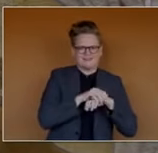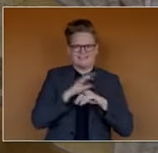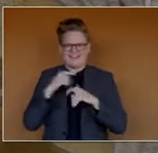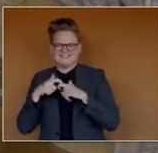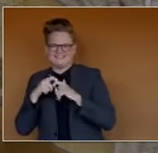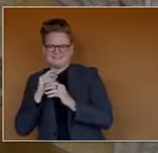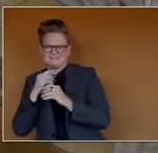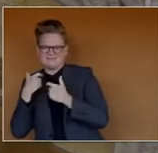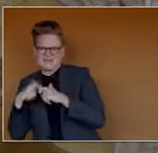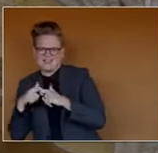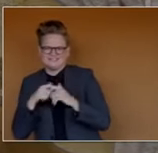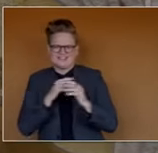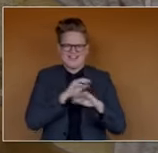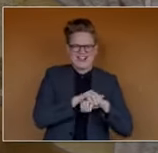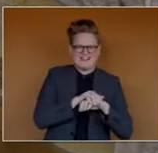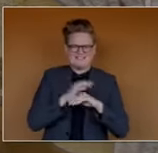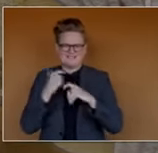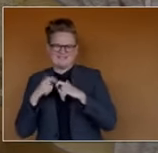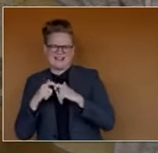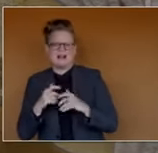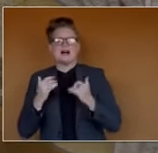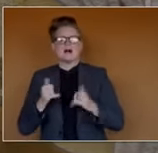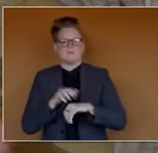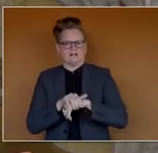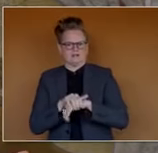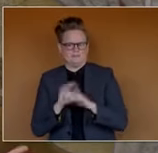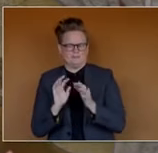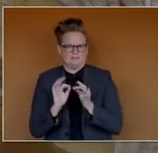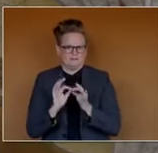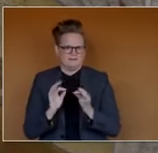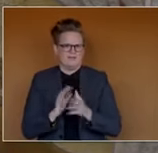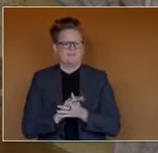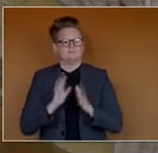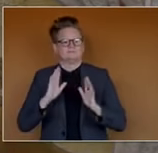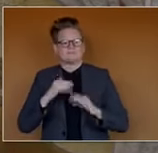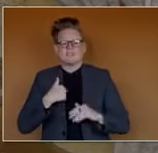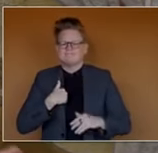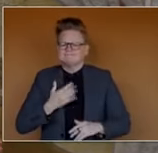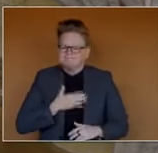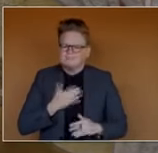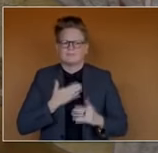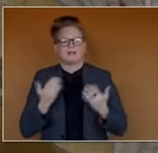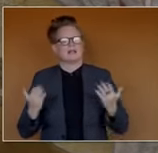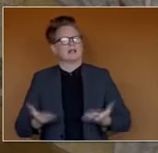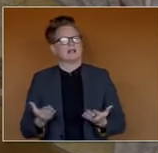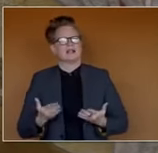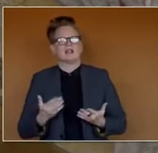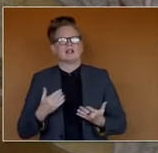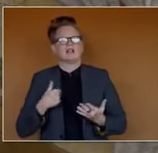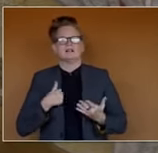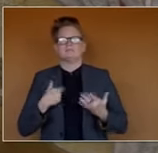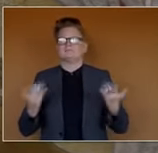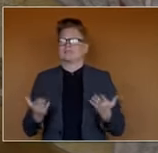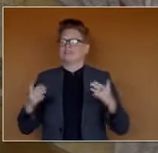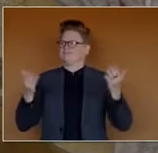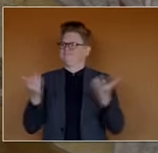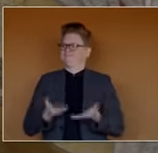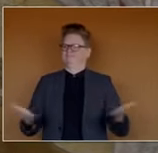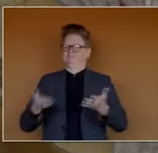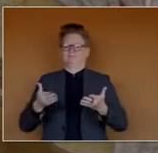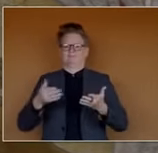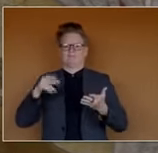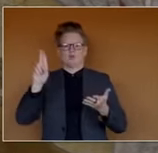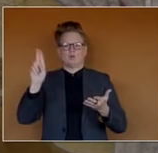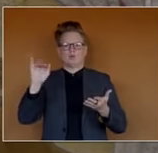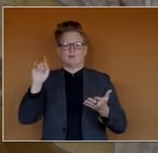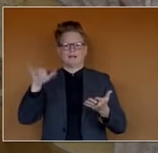I'm really glad to be here and to be able to thank the Unity Council for the incredible work that it